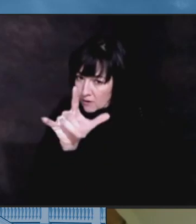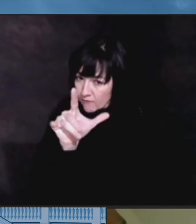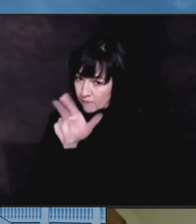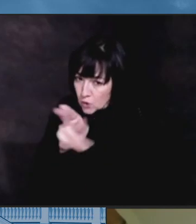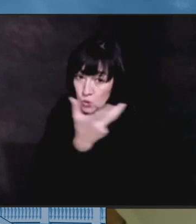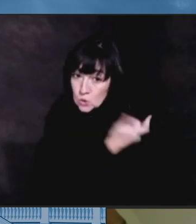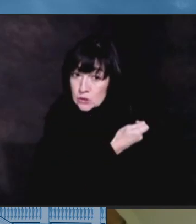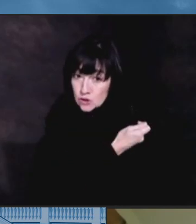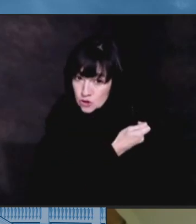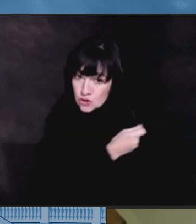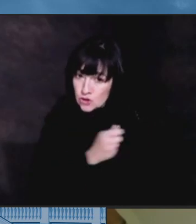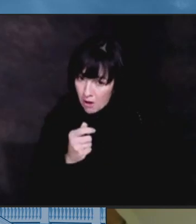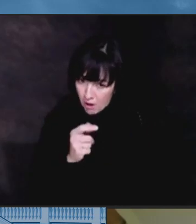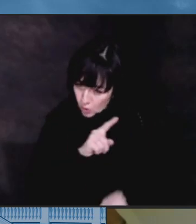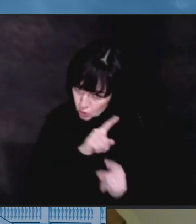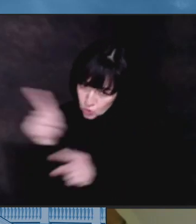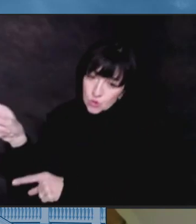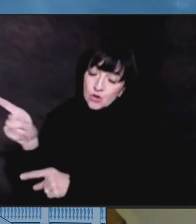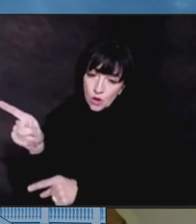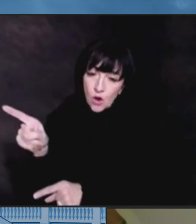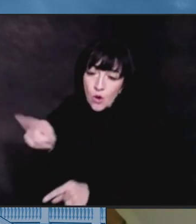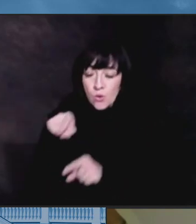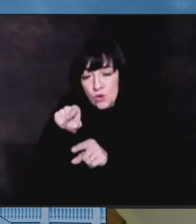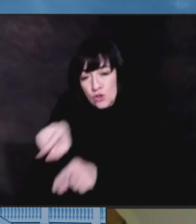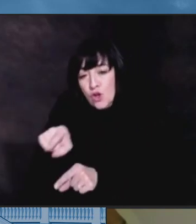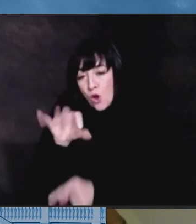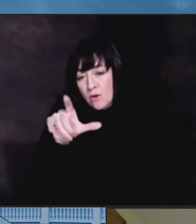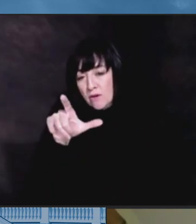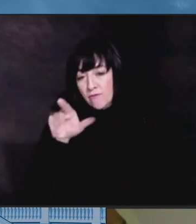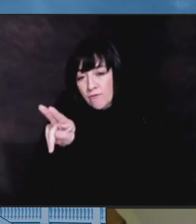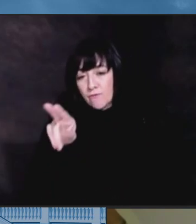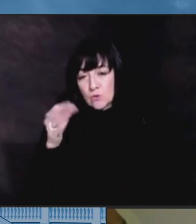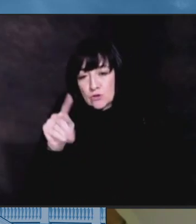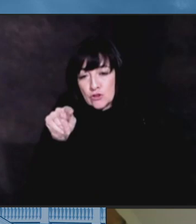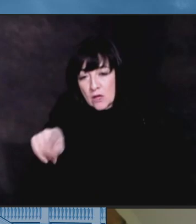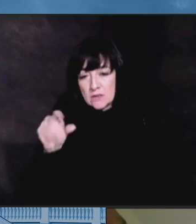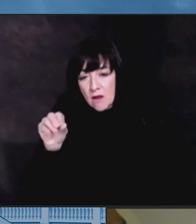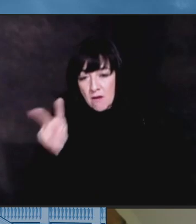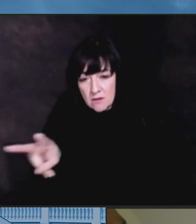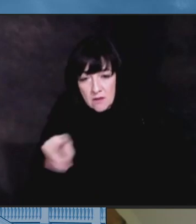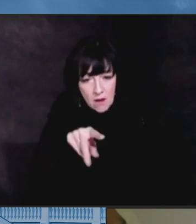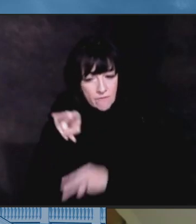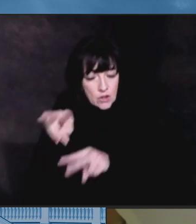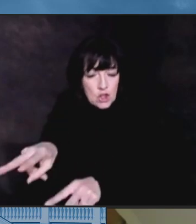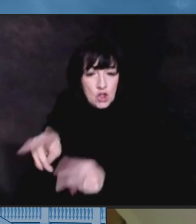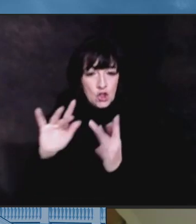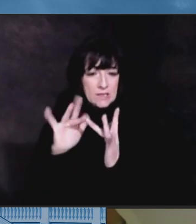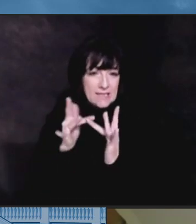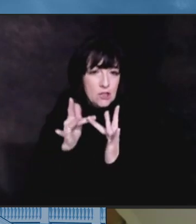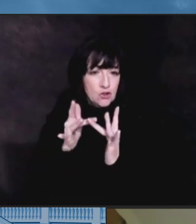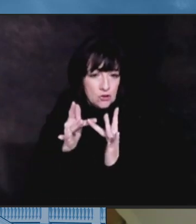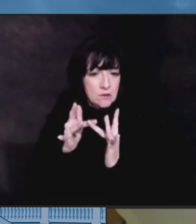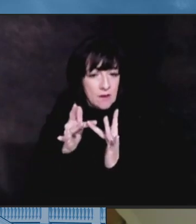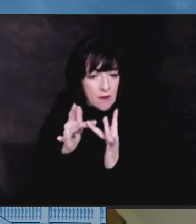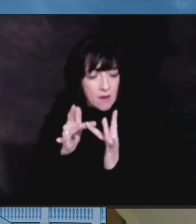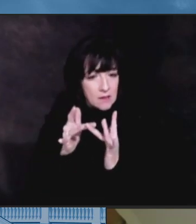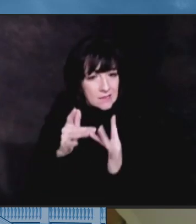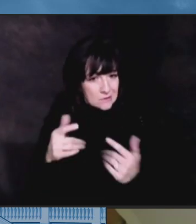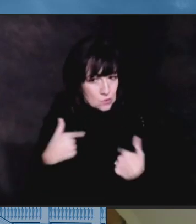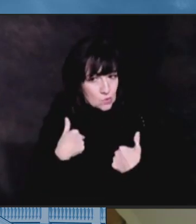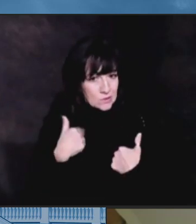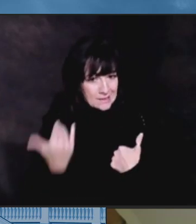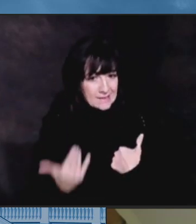flu.delaware.gov. Lots of information there for that, and important as we try to fight both the flu